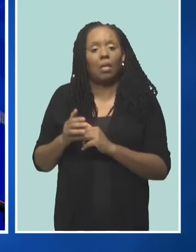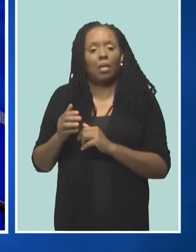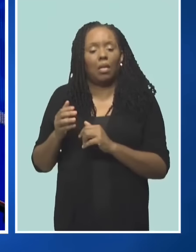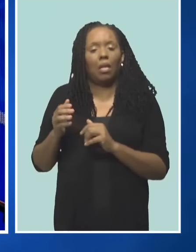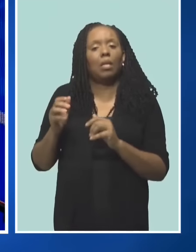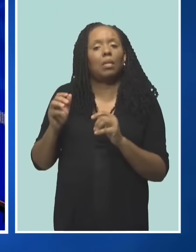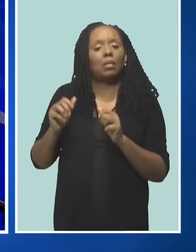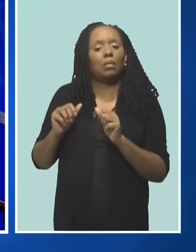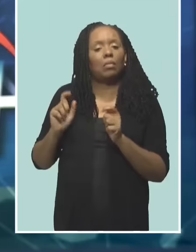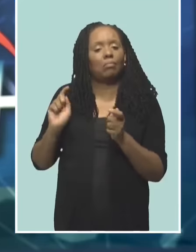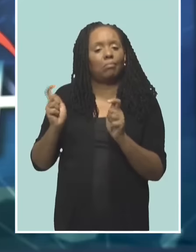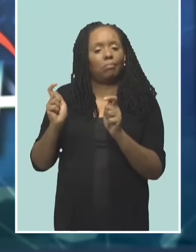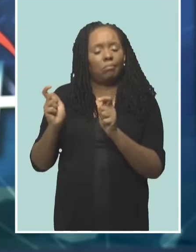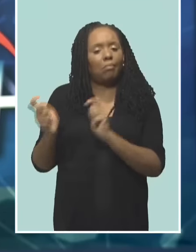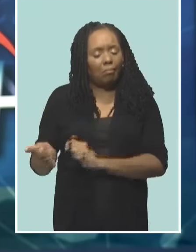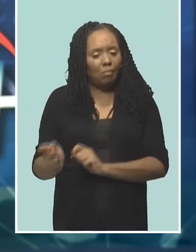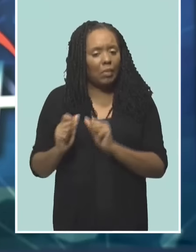to shift.